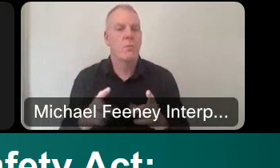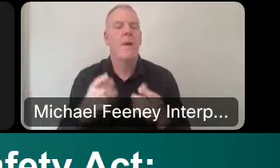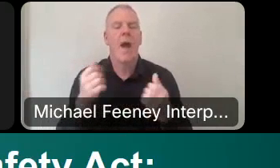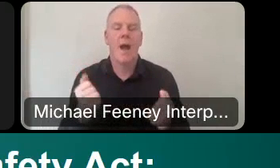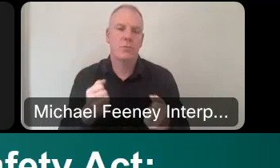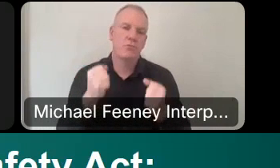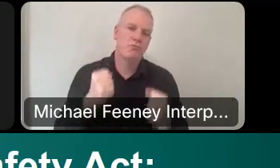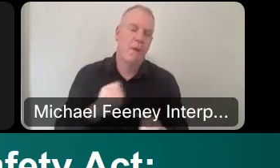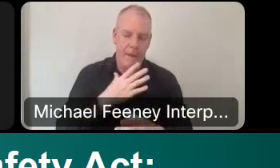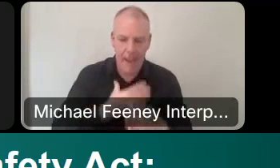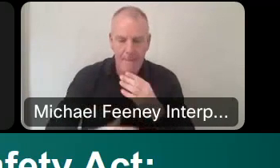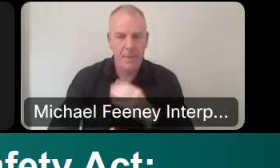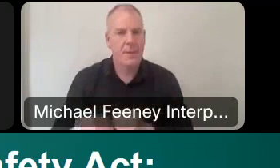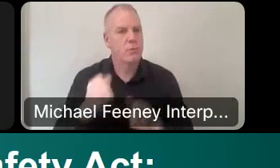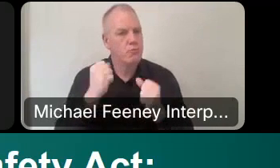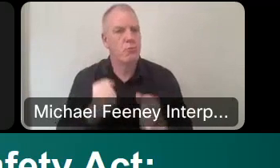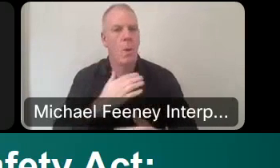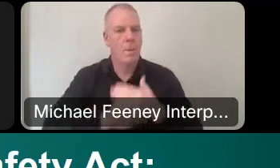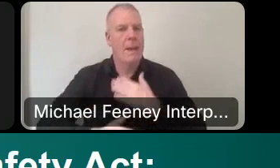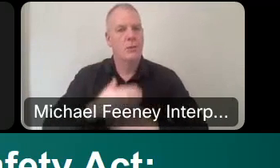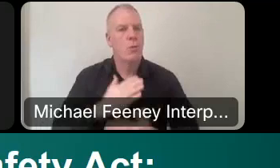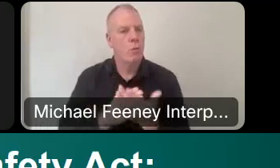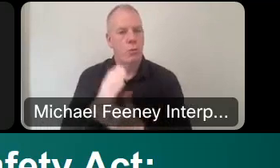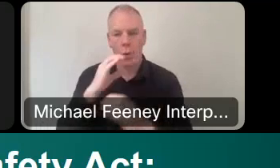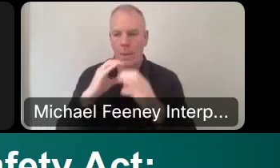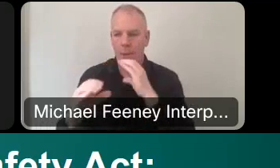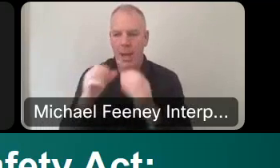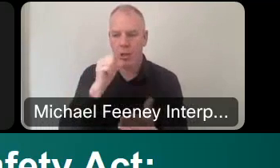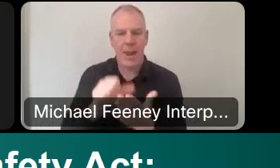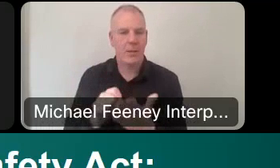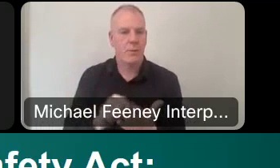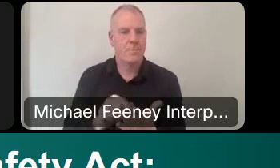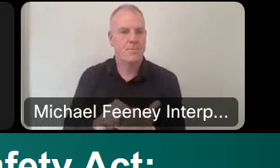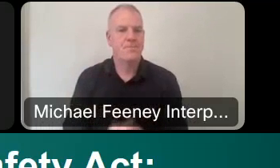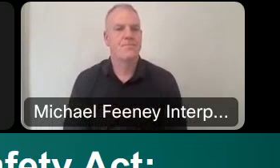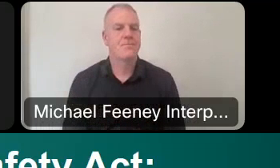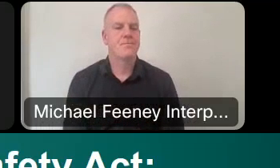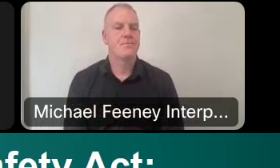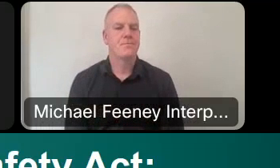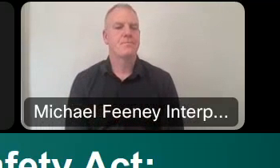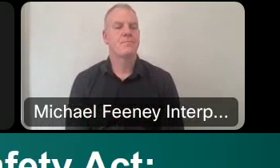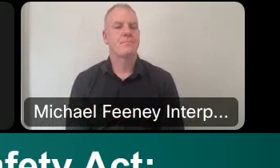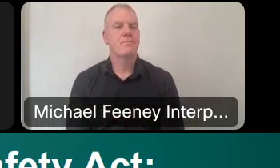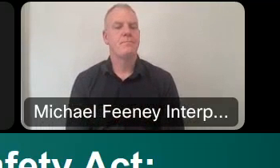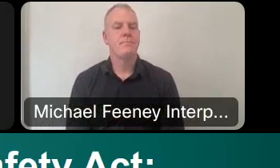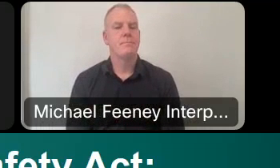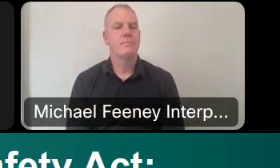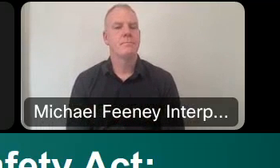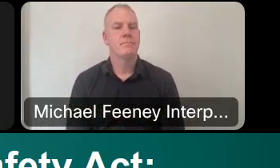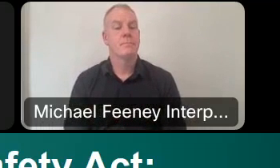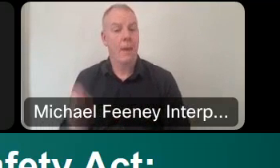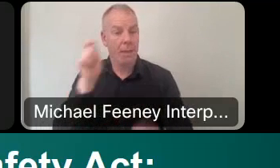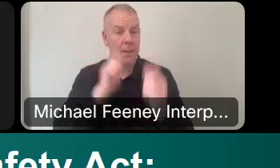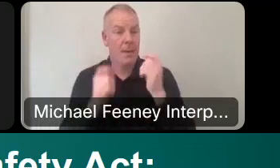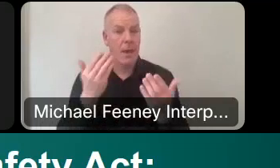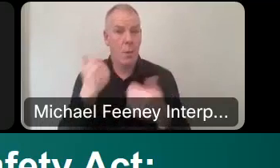sense of empathy and compassion in these communications. We're also currently considering how all these records